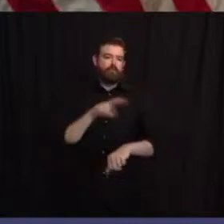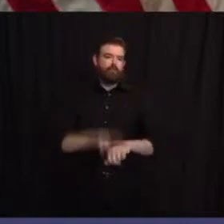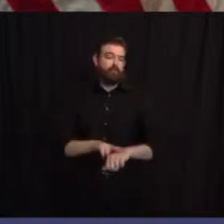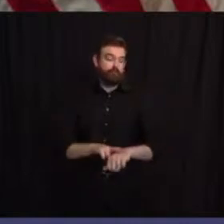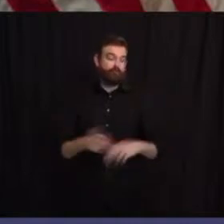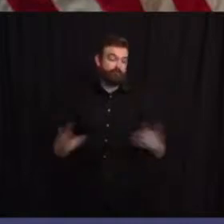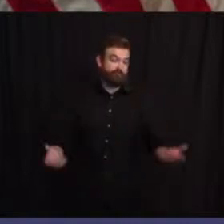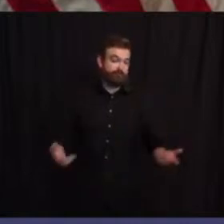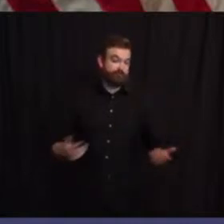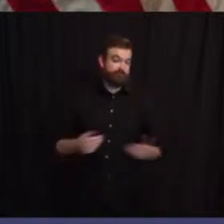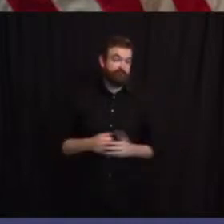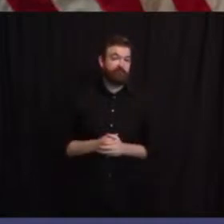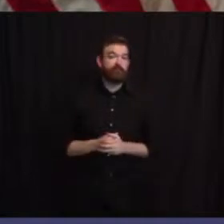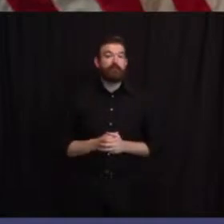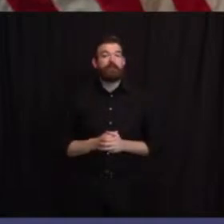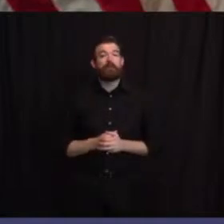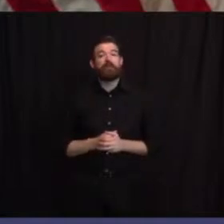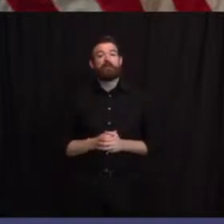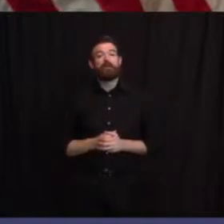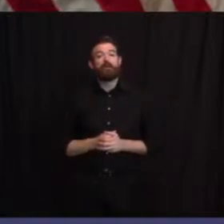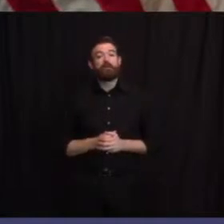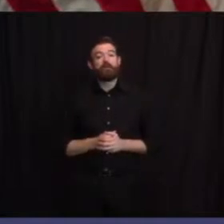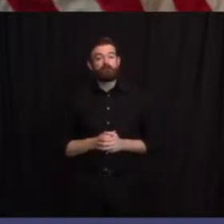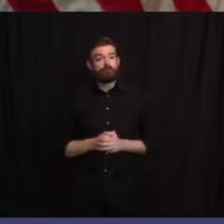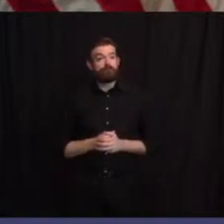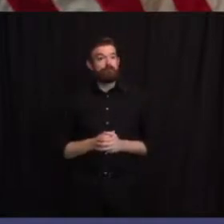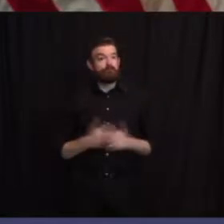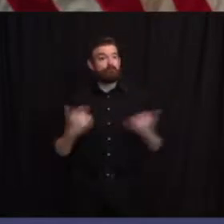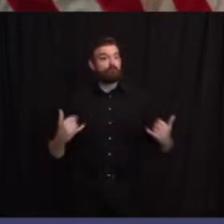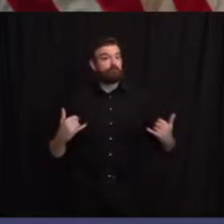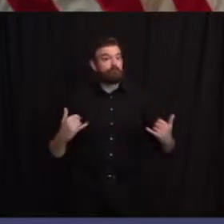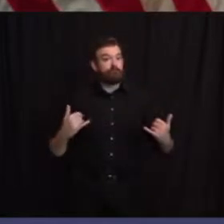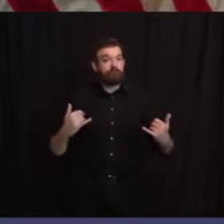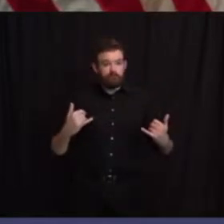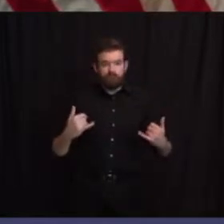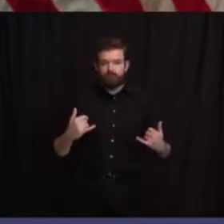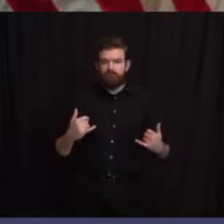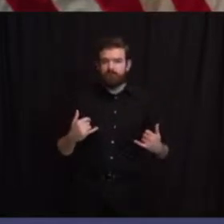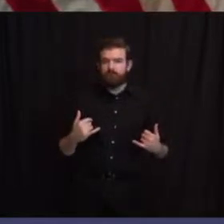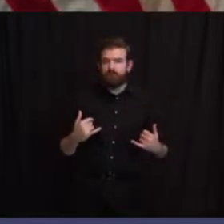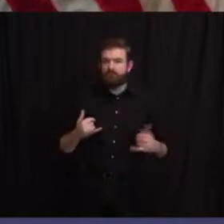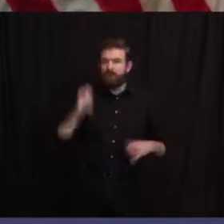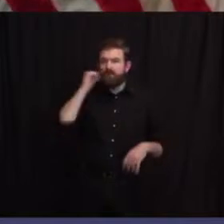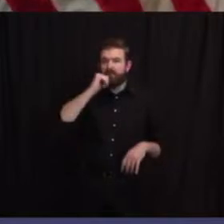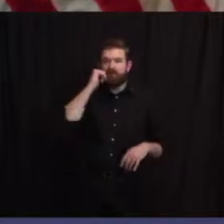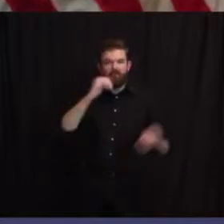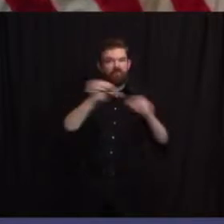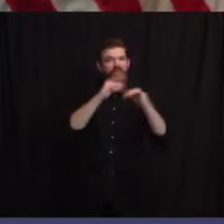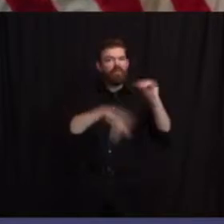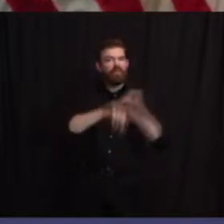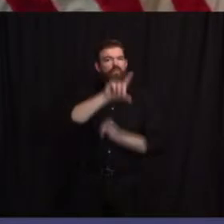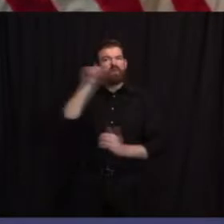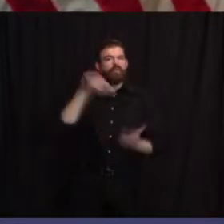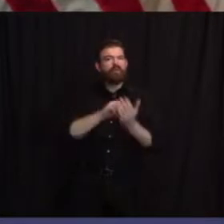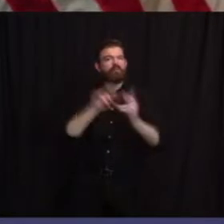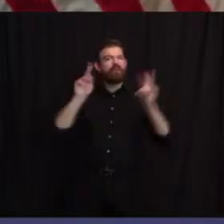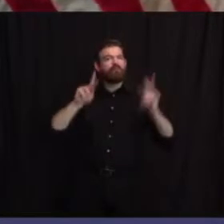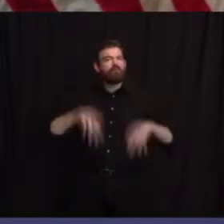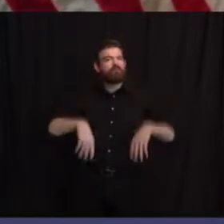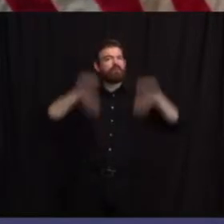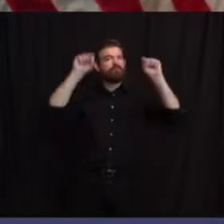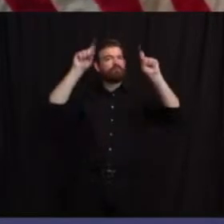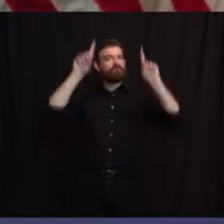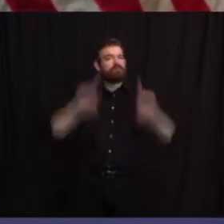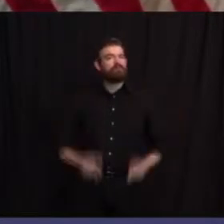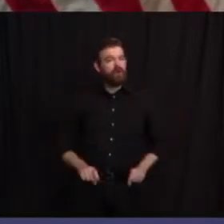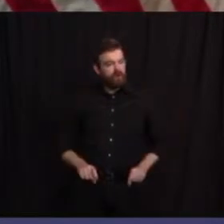robustness in contact tracing and isolation. Folks need that so they can say, you know what, I'm going to be okay